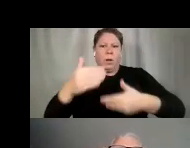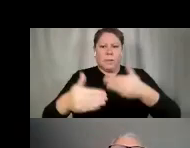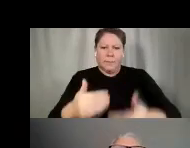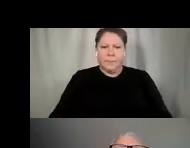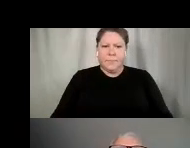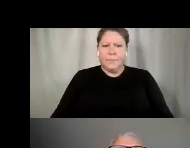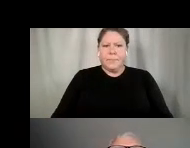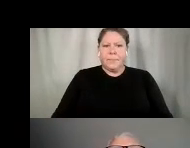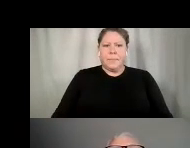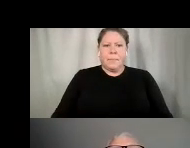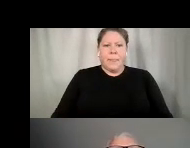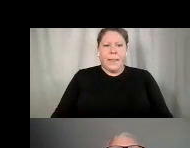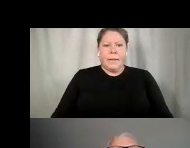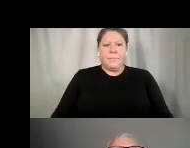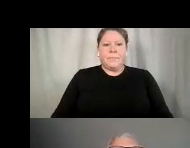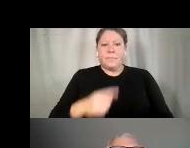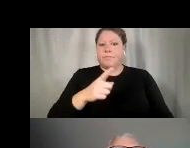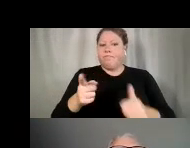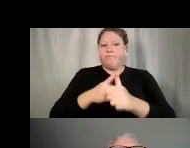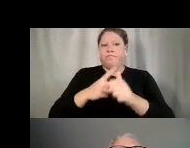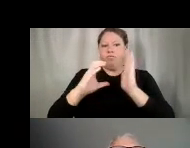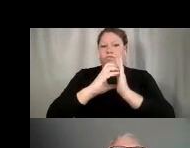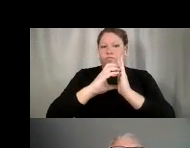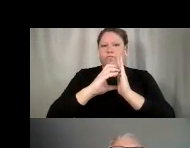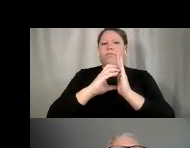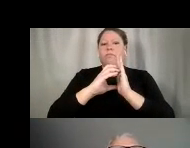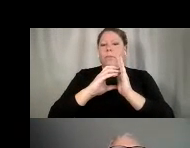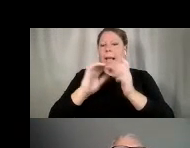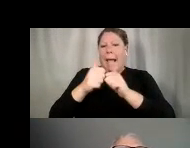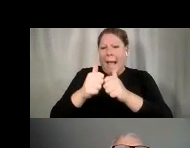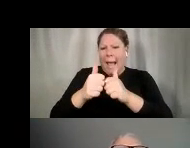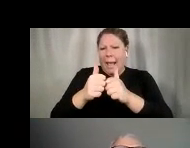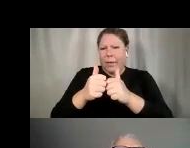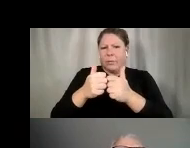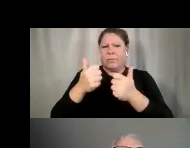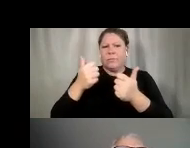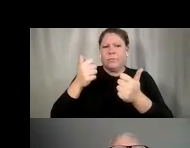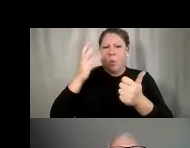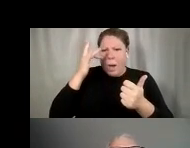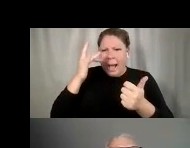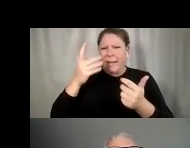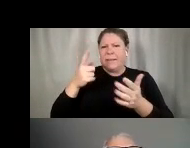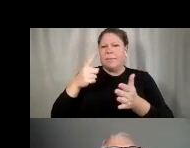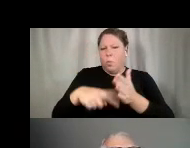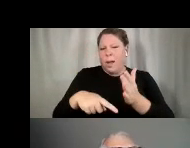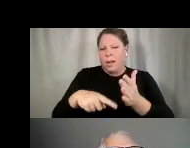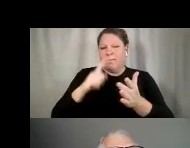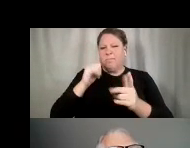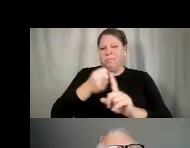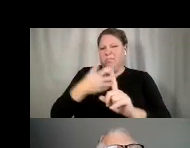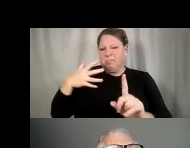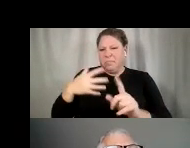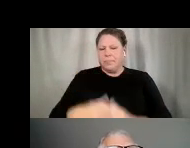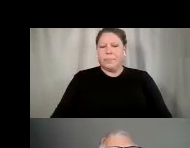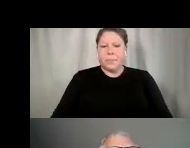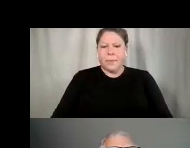This is our first section where we start off with some of the questions of how, the why, and the what. And so this is what we're going to